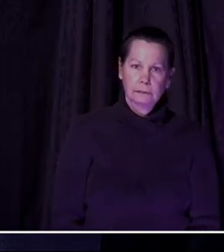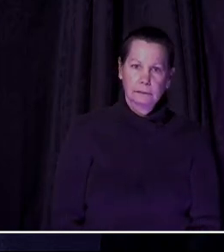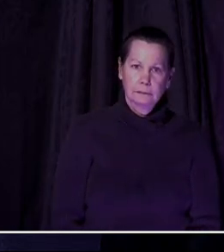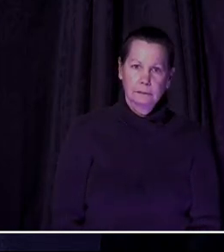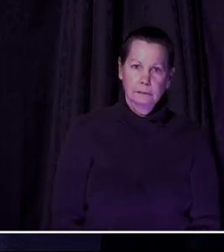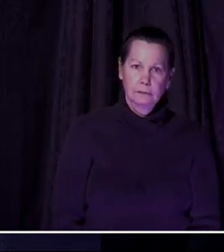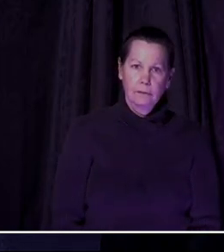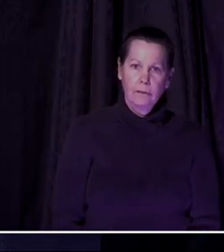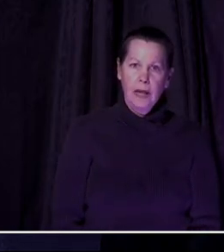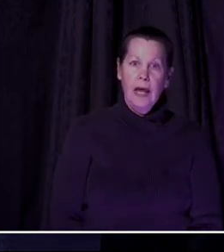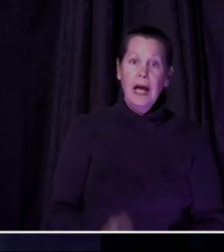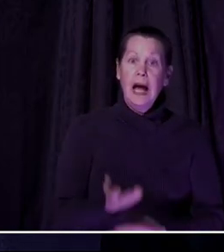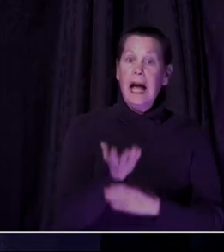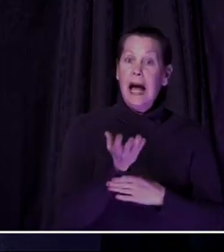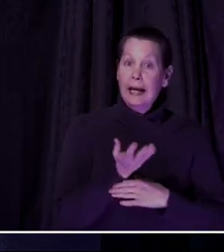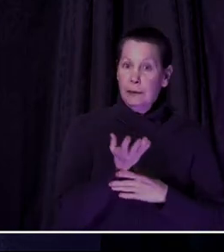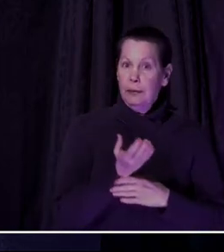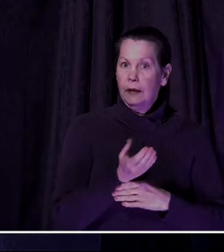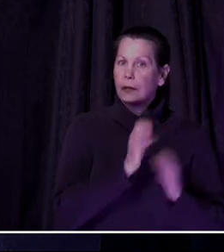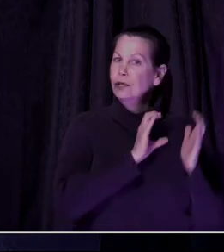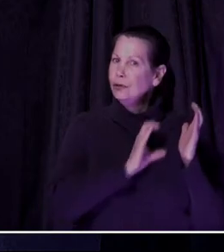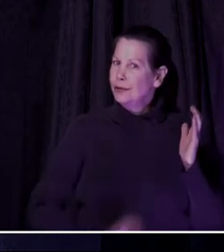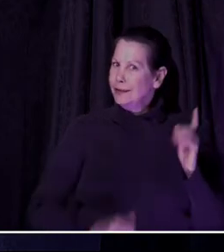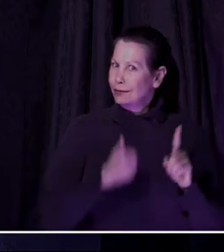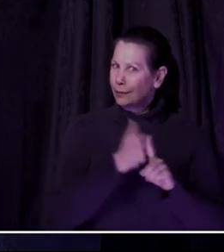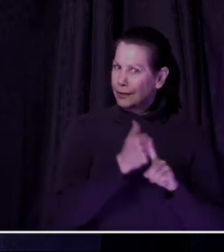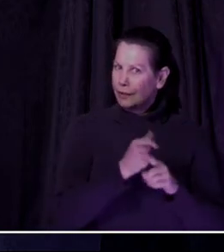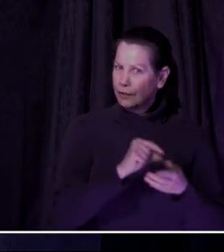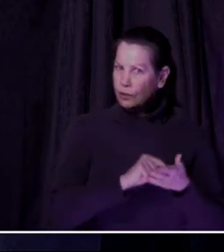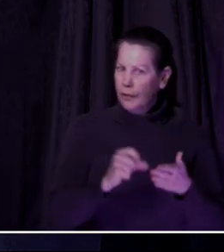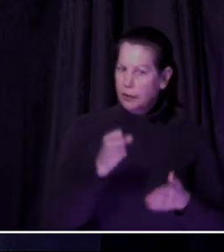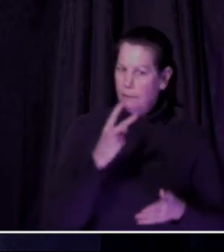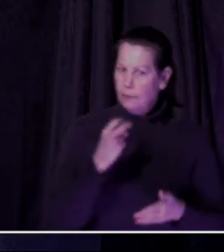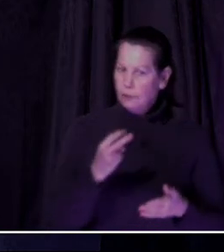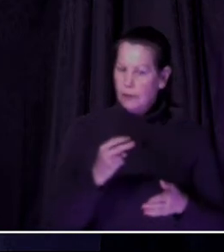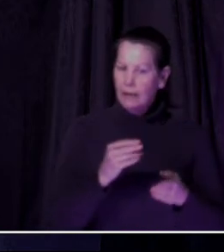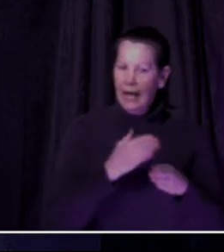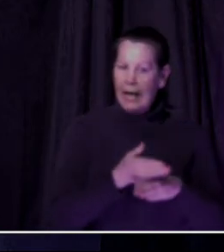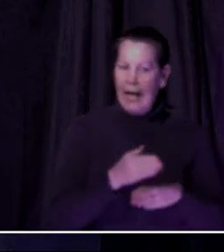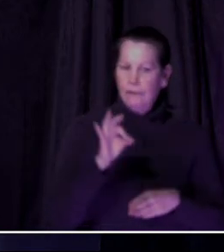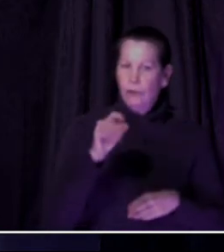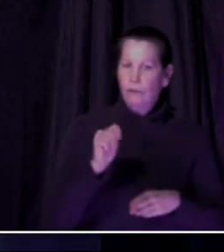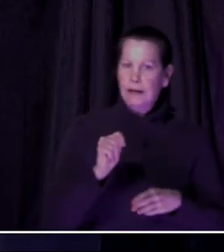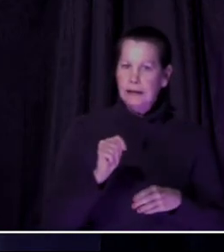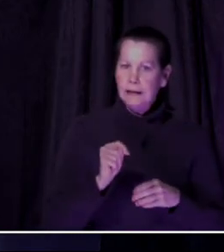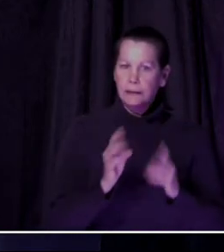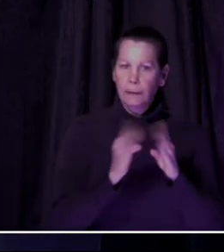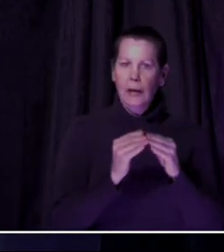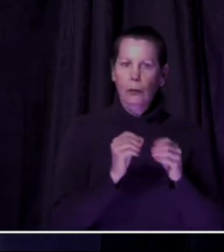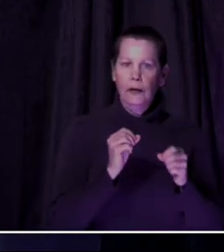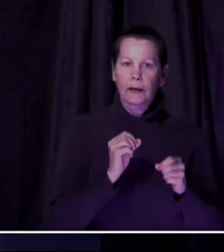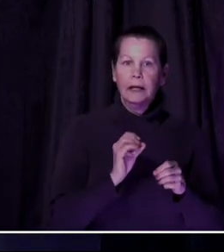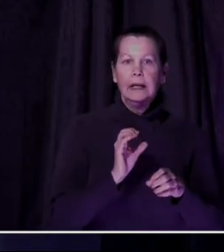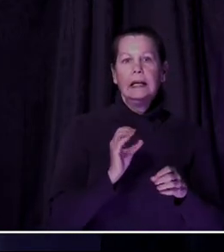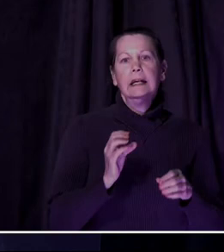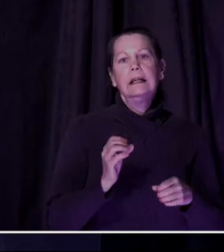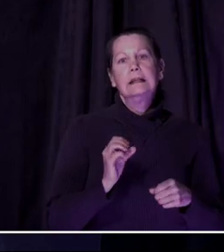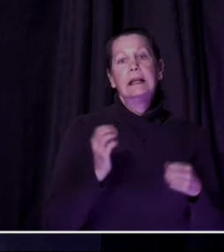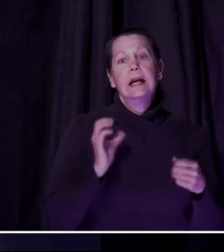I appealed to Caesar. In verse 12, then after Festus conferred with his council, he replied, you have appealed to